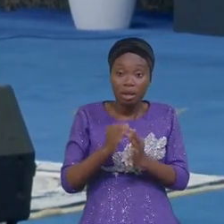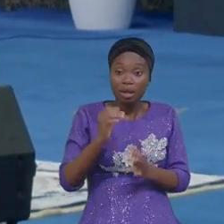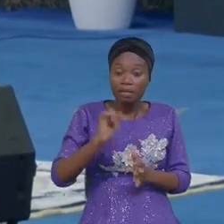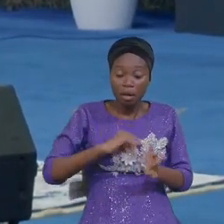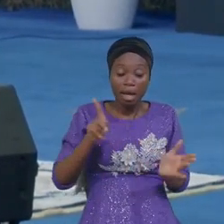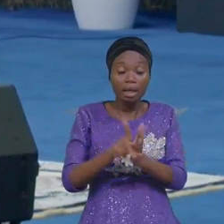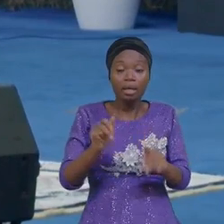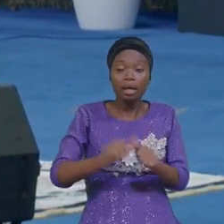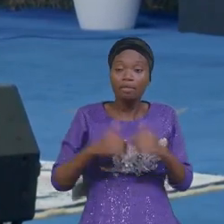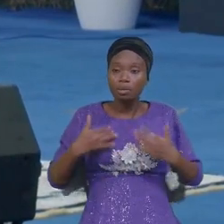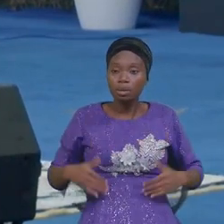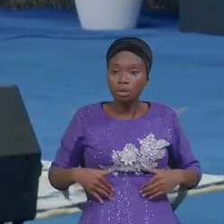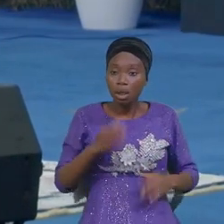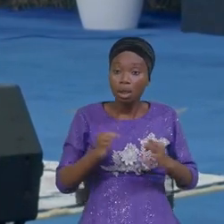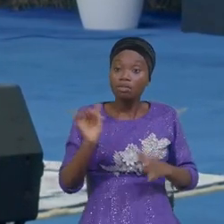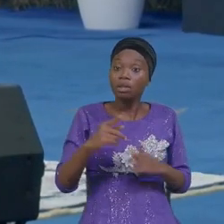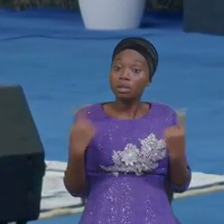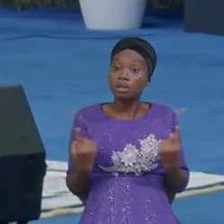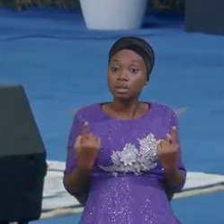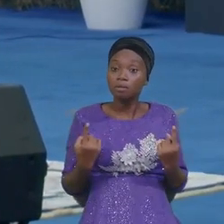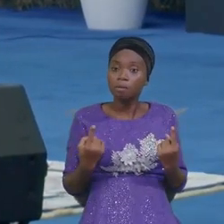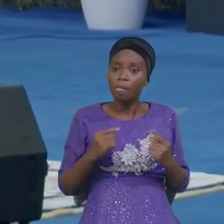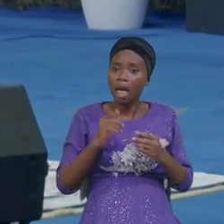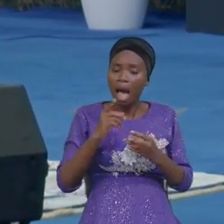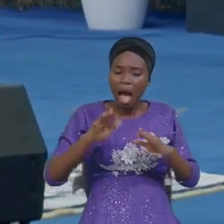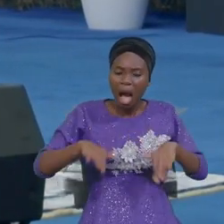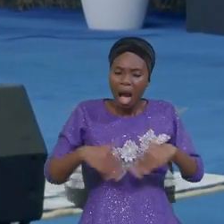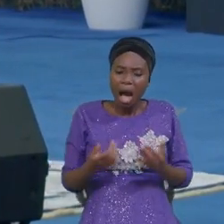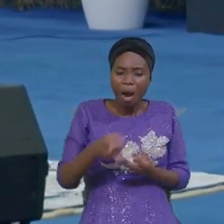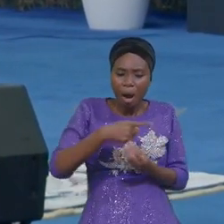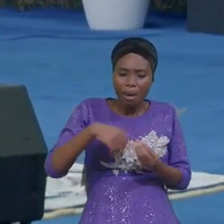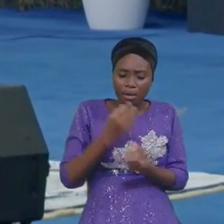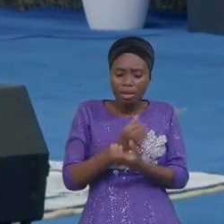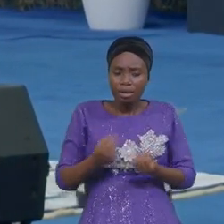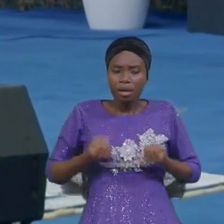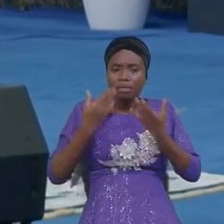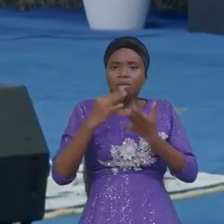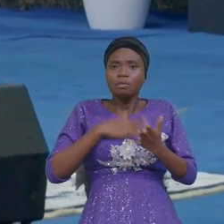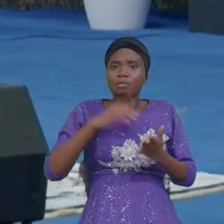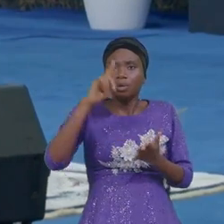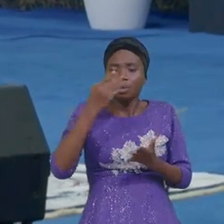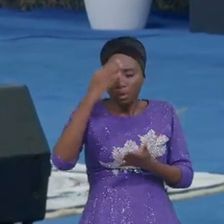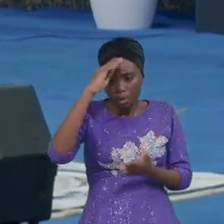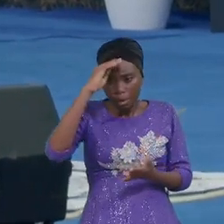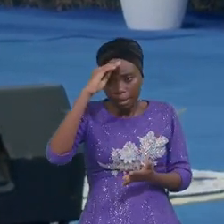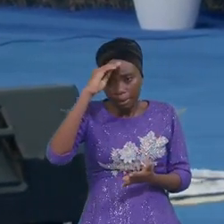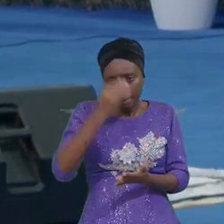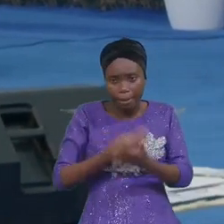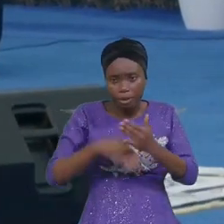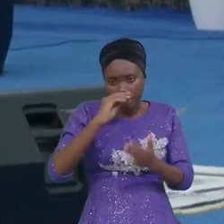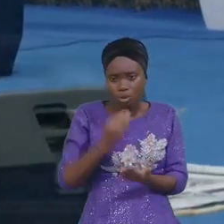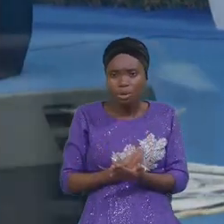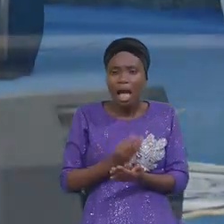the moment they sin, how about the sacrifice of my only begotten Son? How about the love that